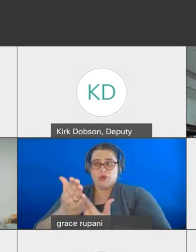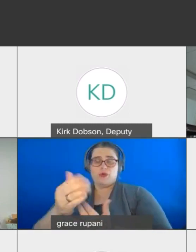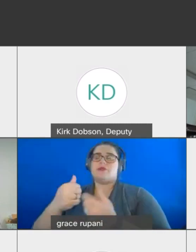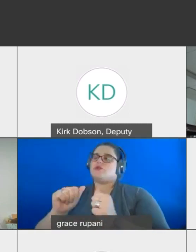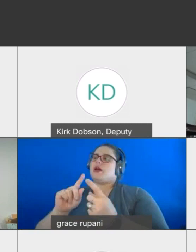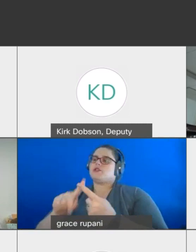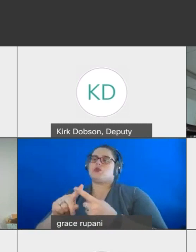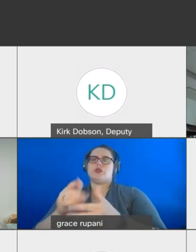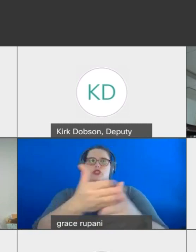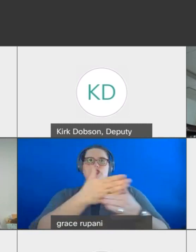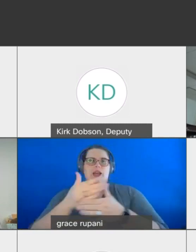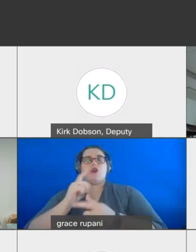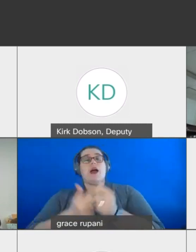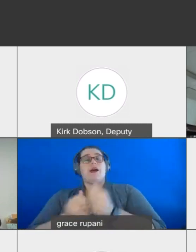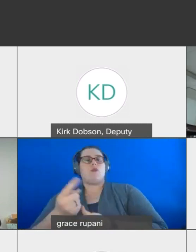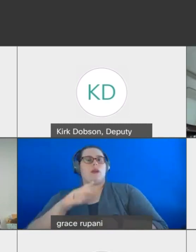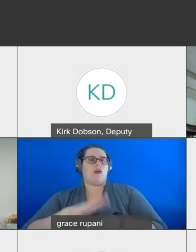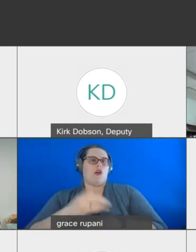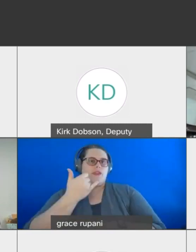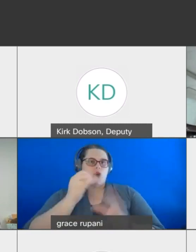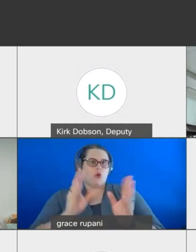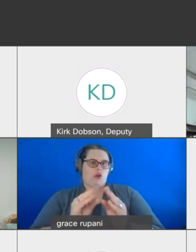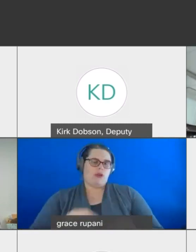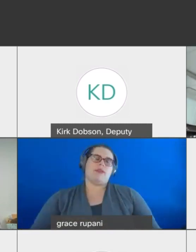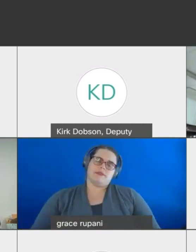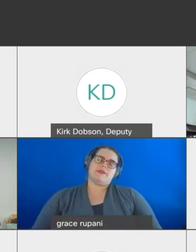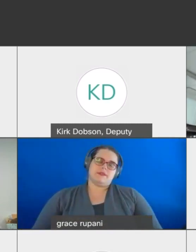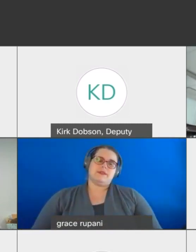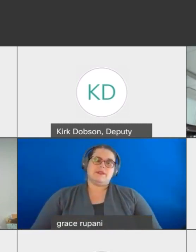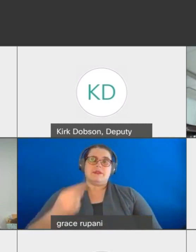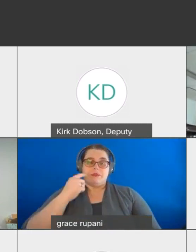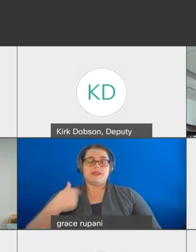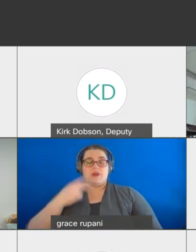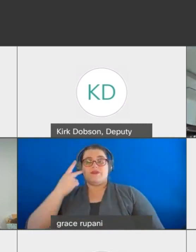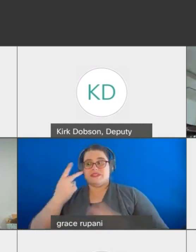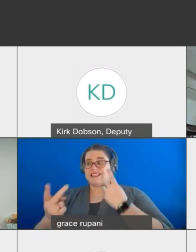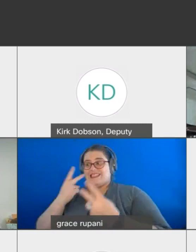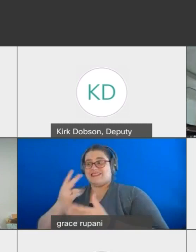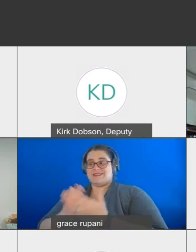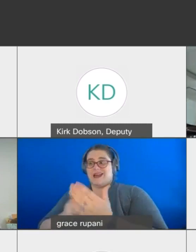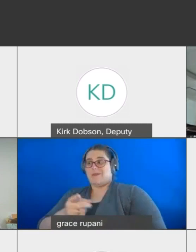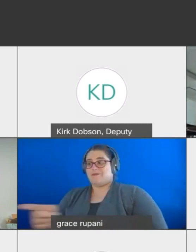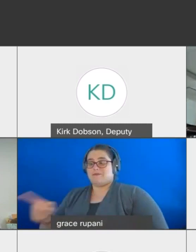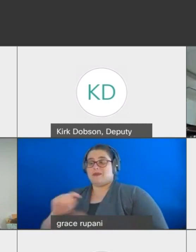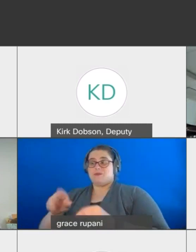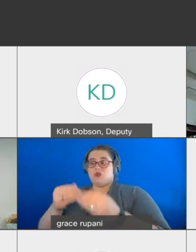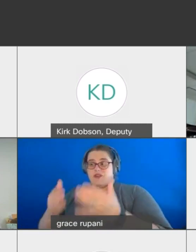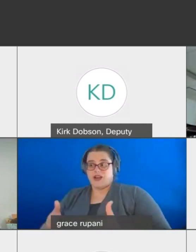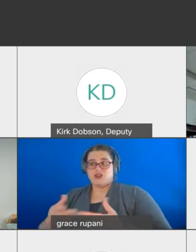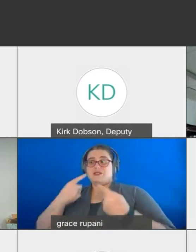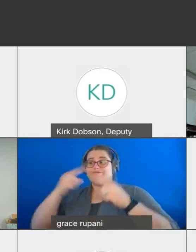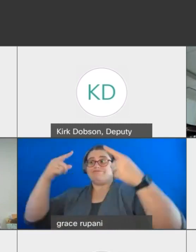Because we have a lot of experience out there and folks that have figured some things out. In the same way, we have some providers